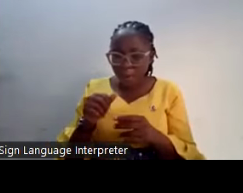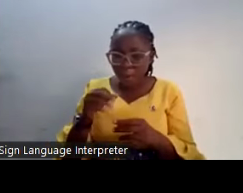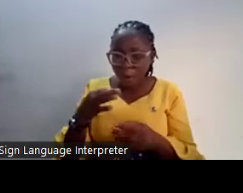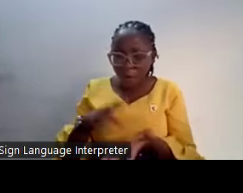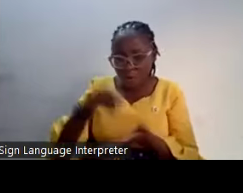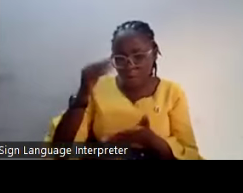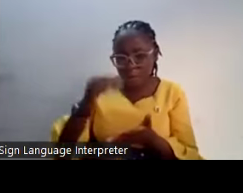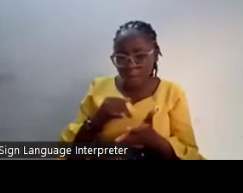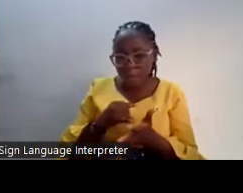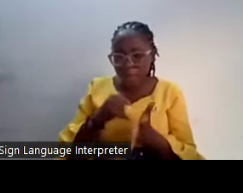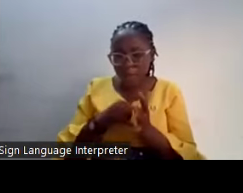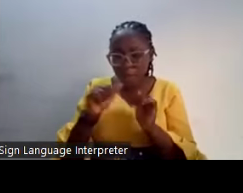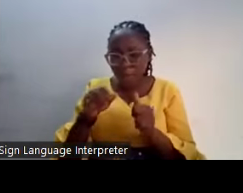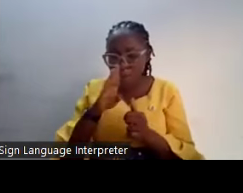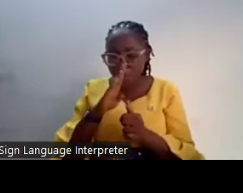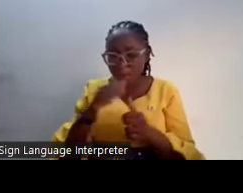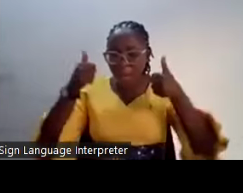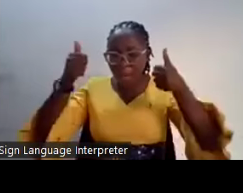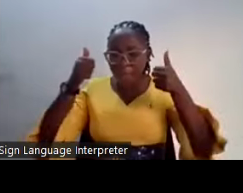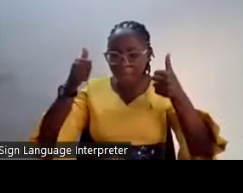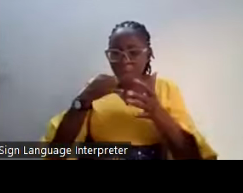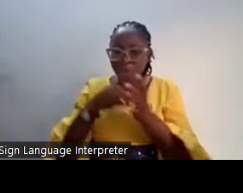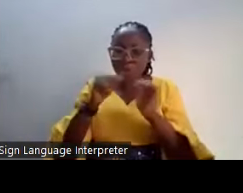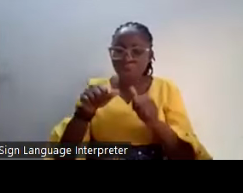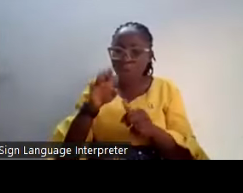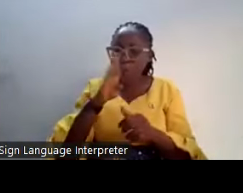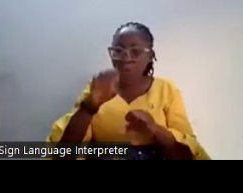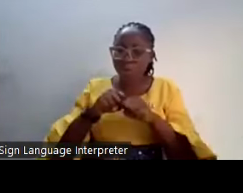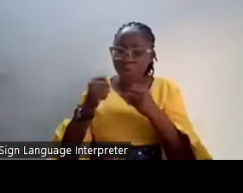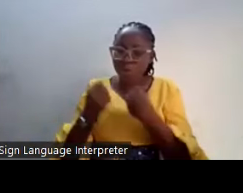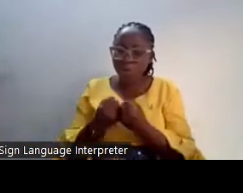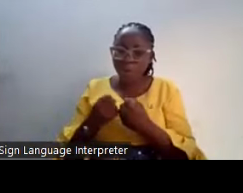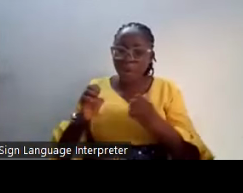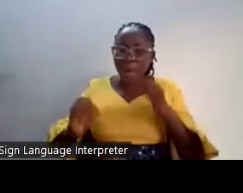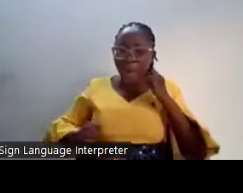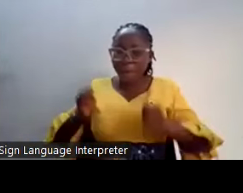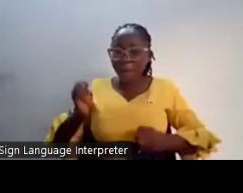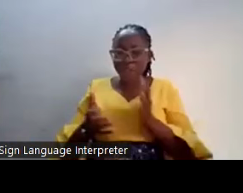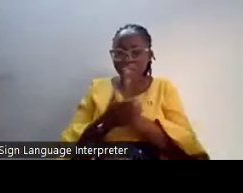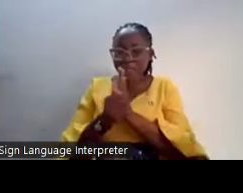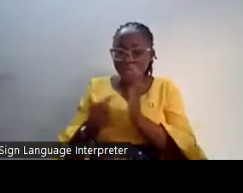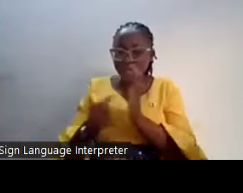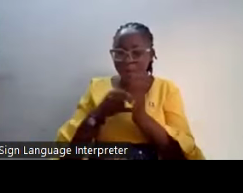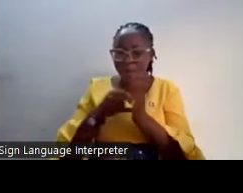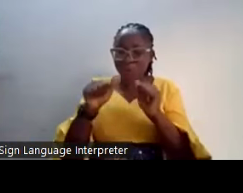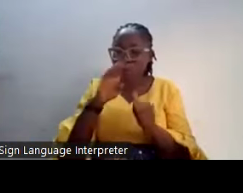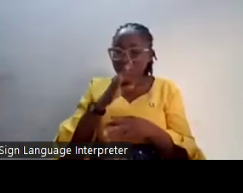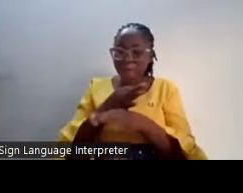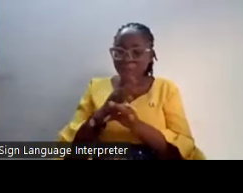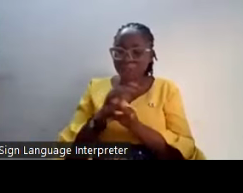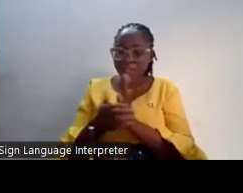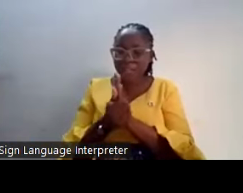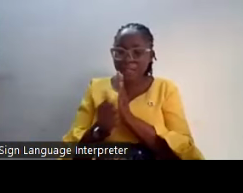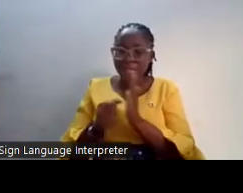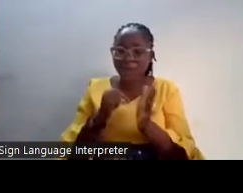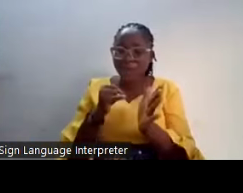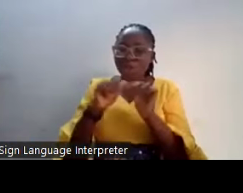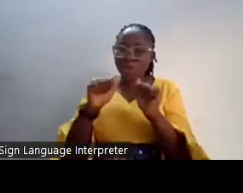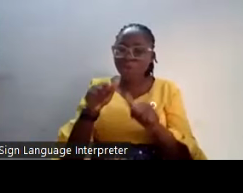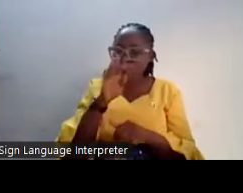be academics, it could be social emotional skills, it could be functional skills, it could be in any